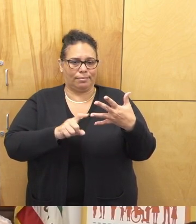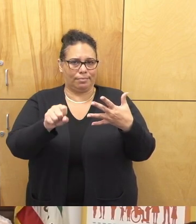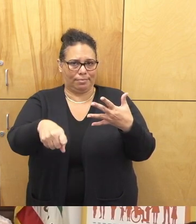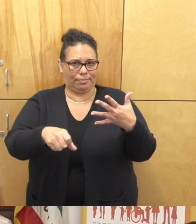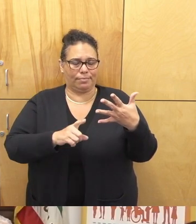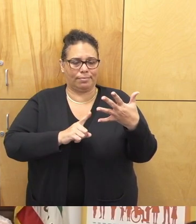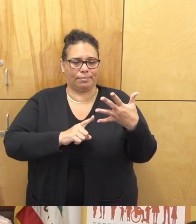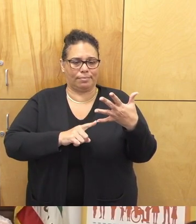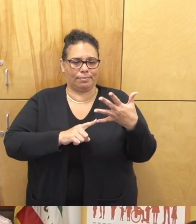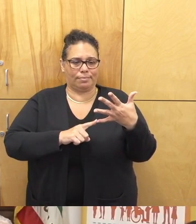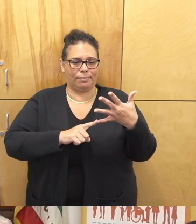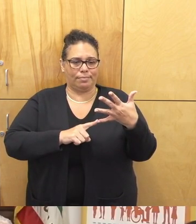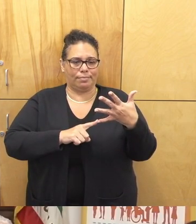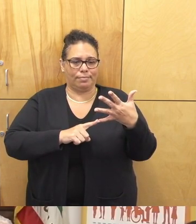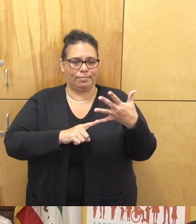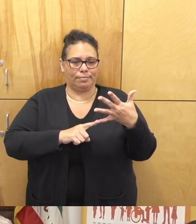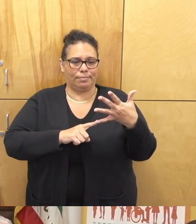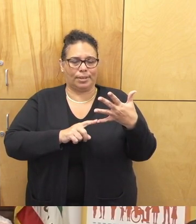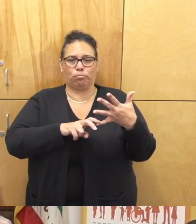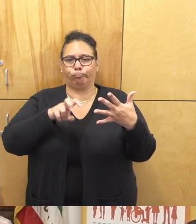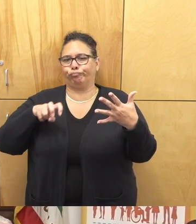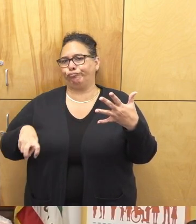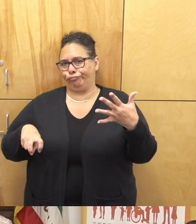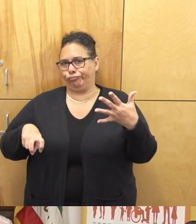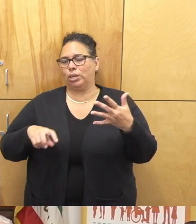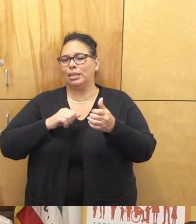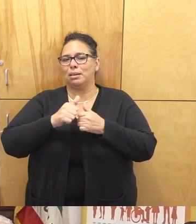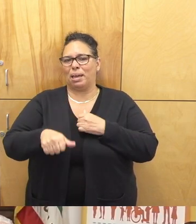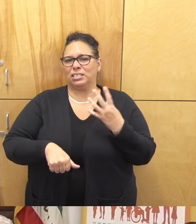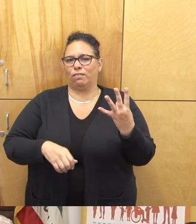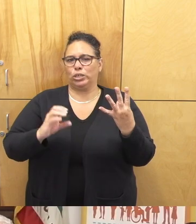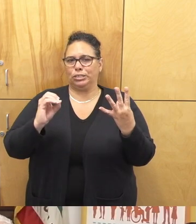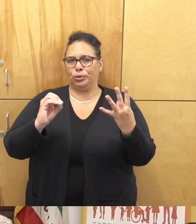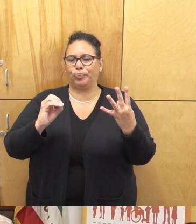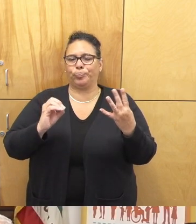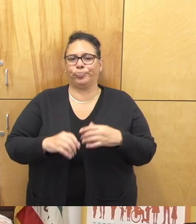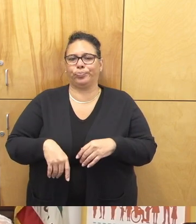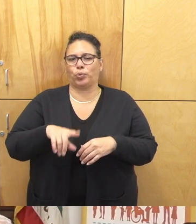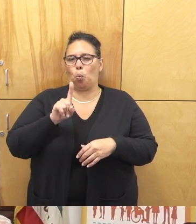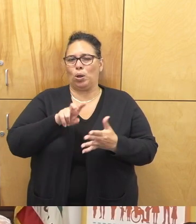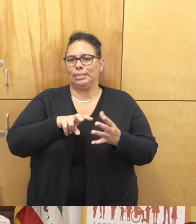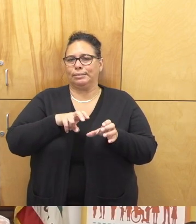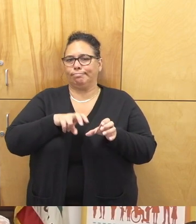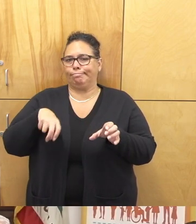Aye. And Member Miller abstains, so that passes 4-0 with one abstention.